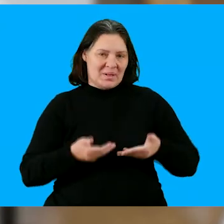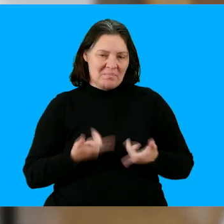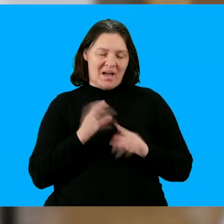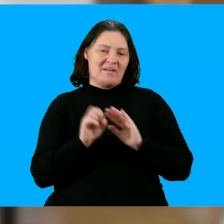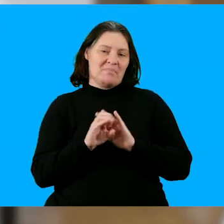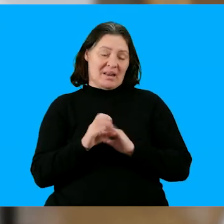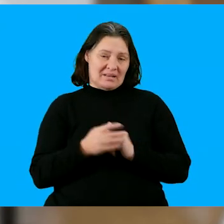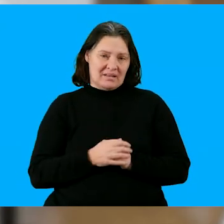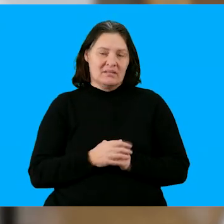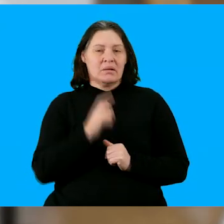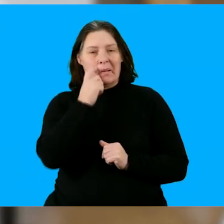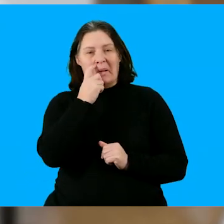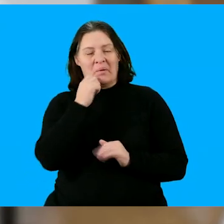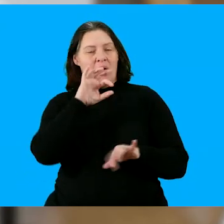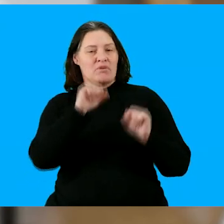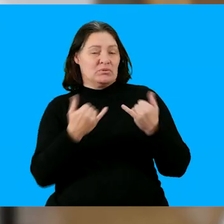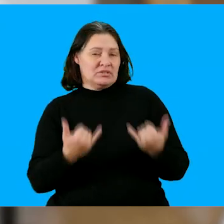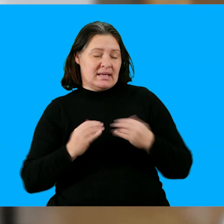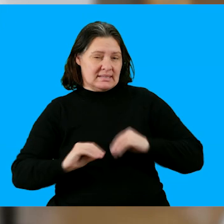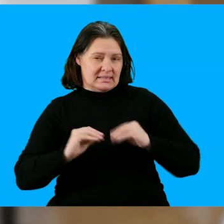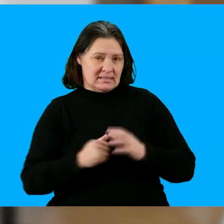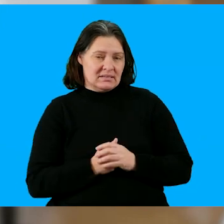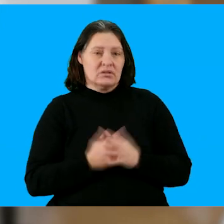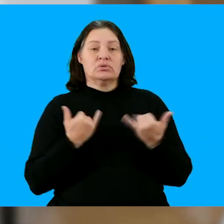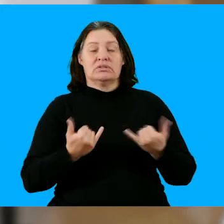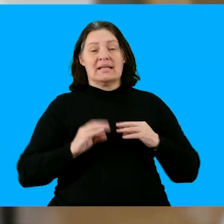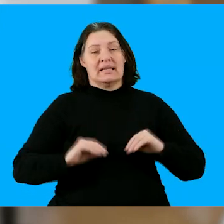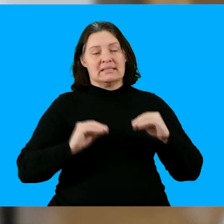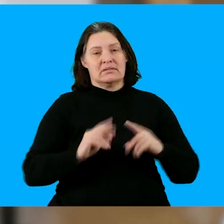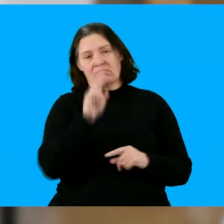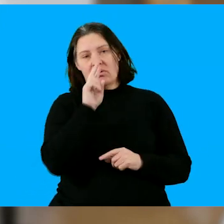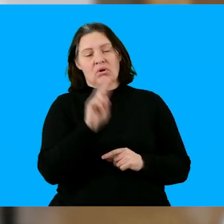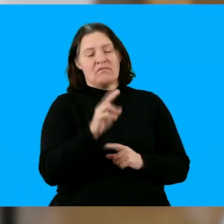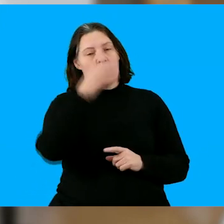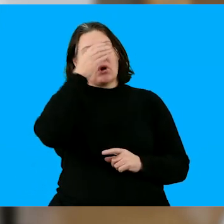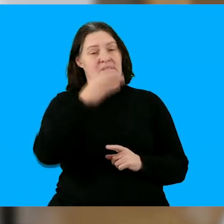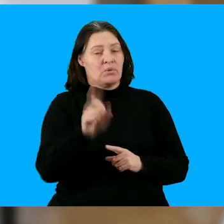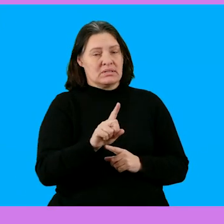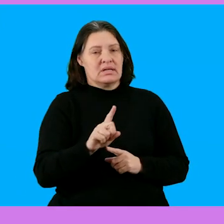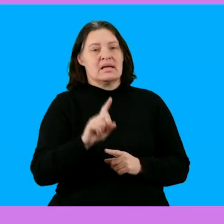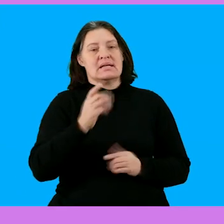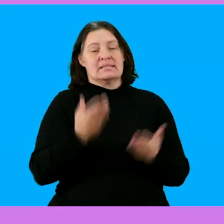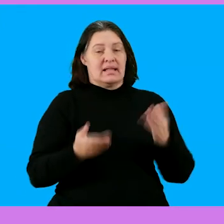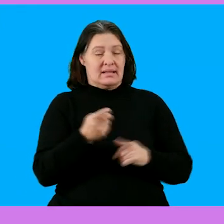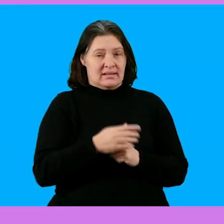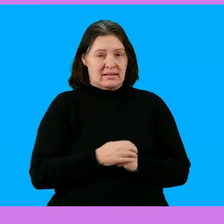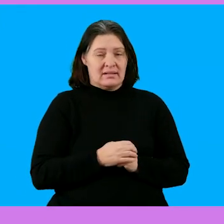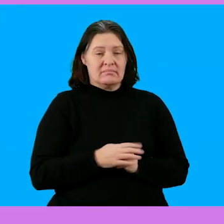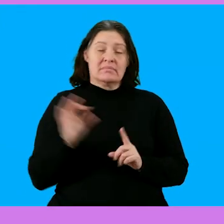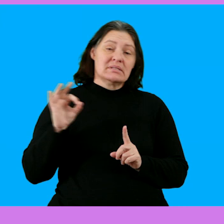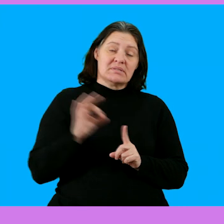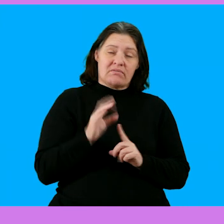Guys, welcome back after our advert break. Let us wrap up today's lesson. So in today's lesson, we've looked at the concept of